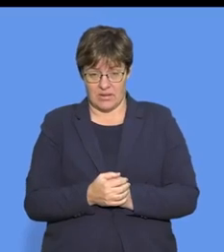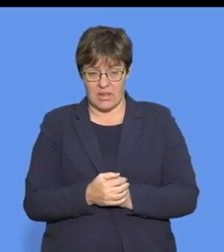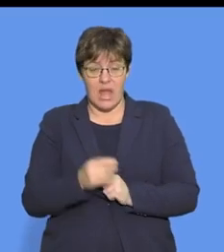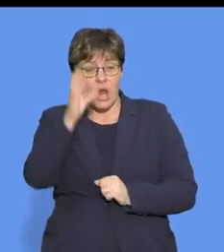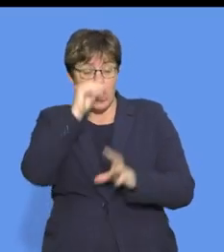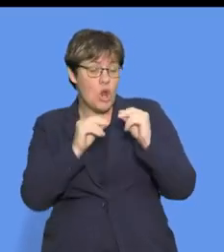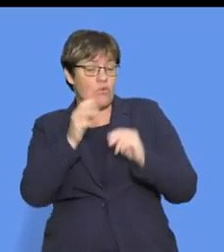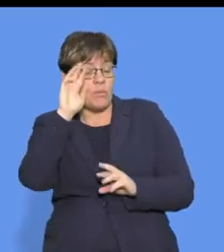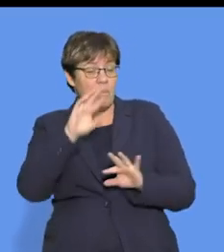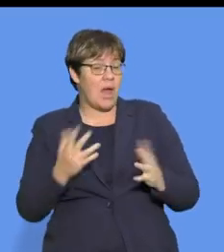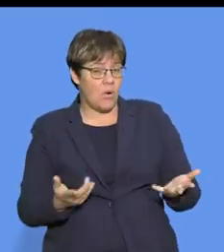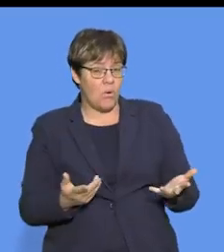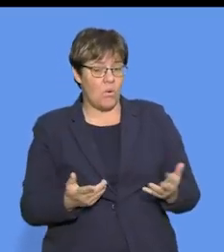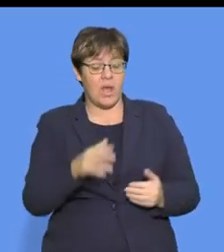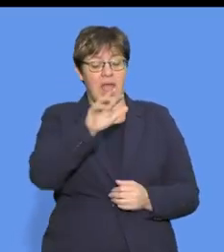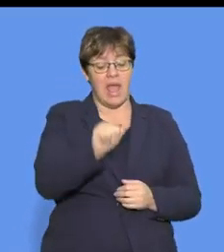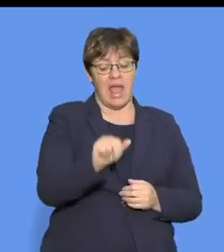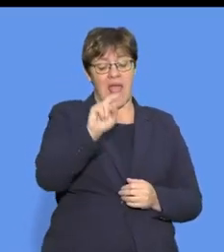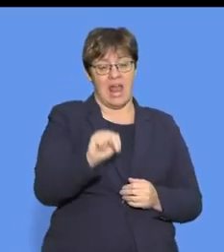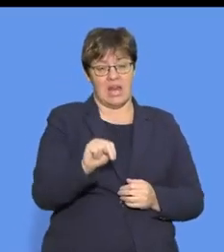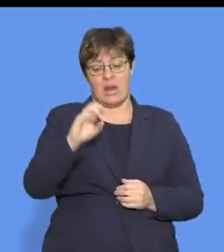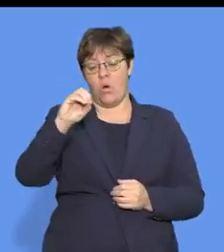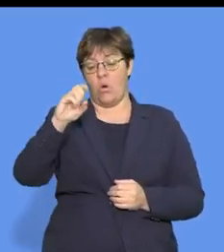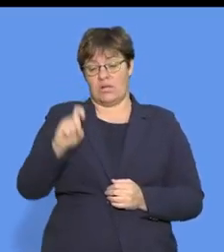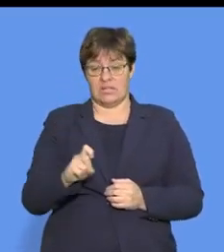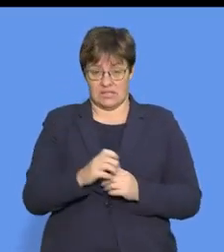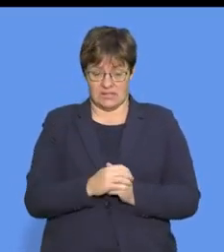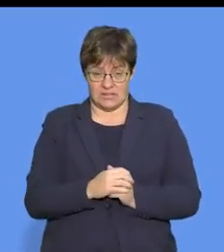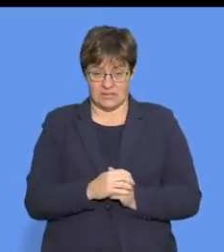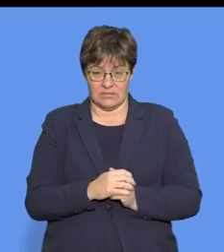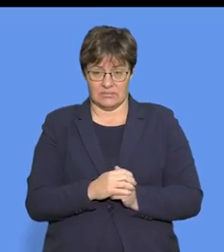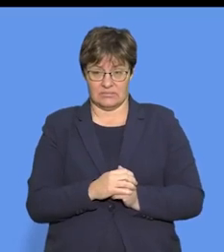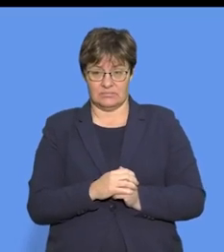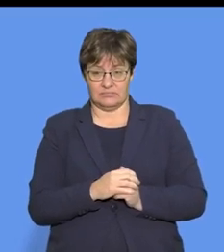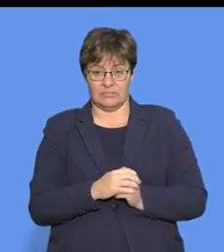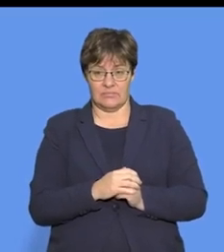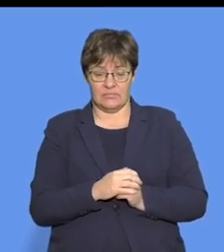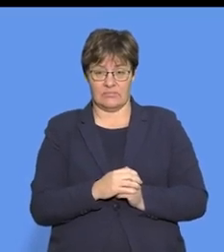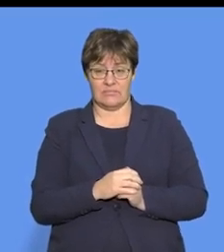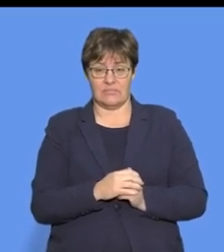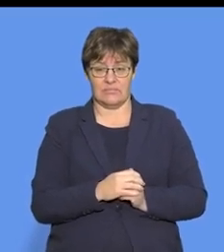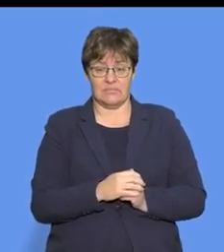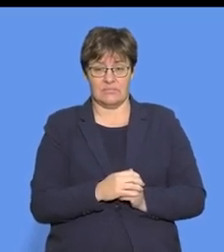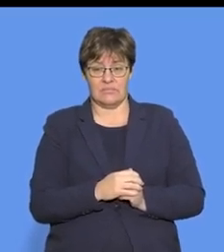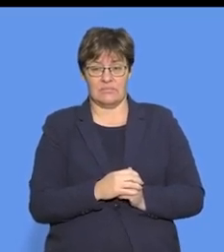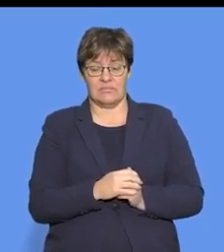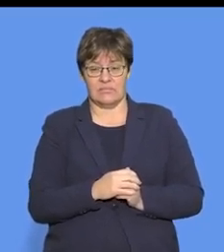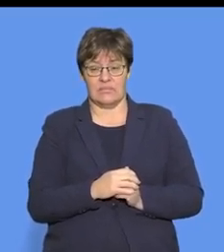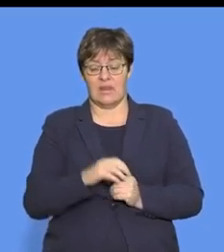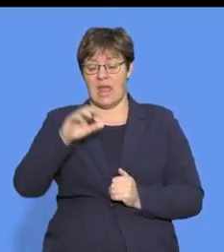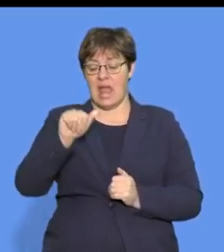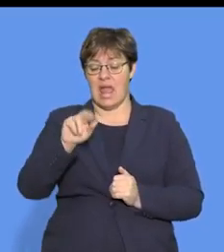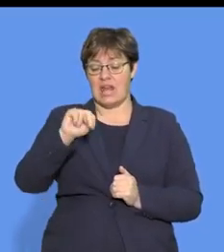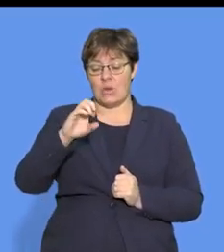way to learn it and remember it is just simply anox. Anode, oxidation. And